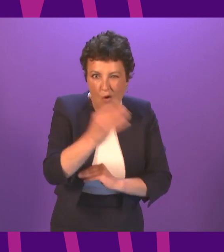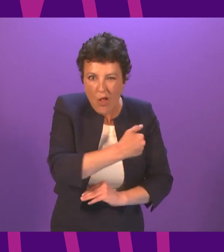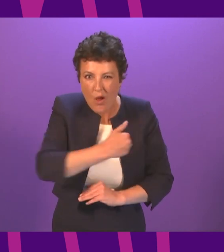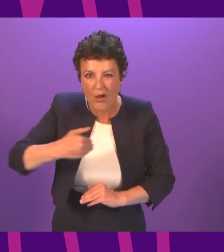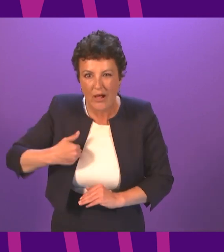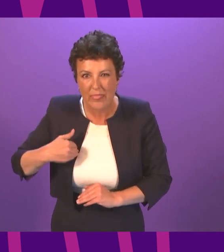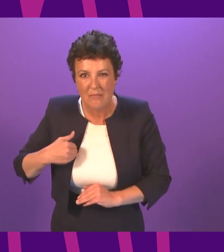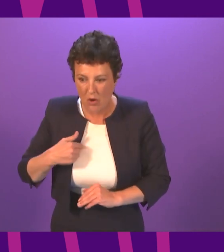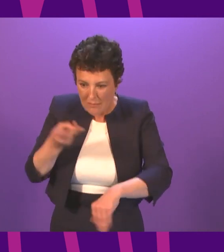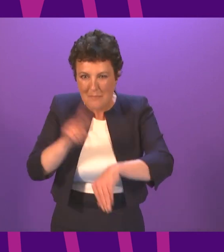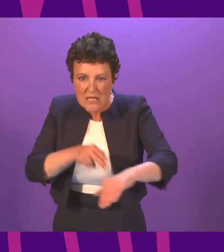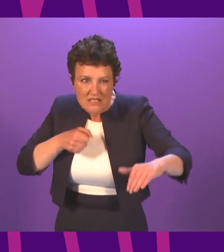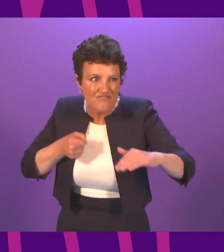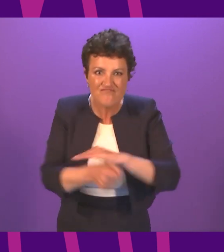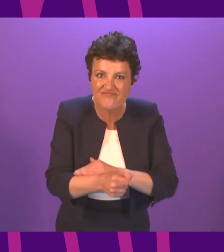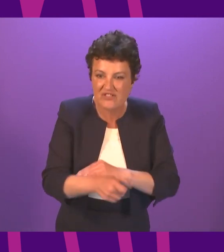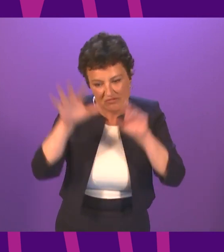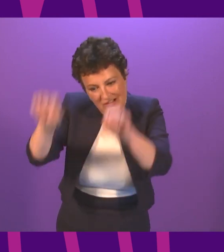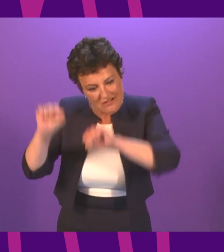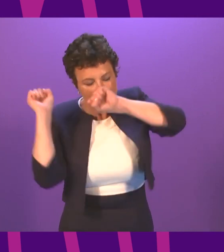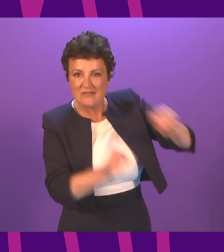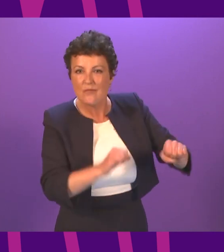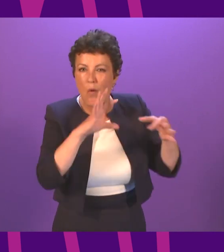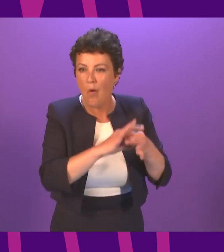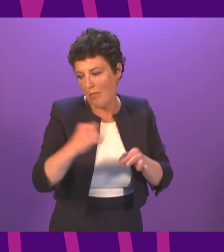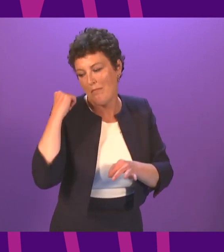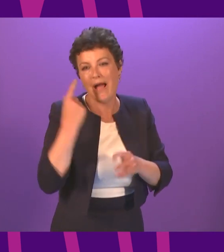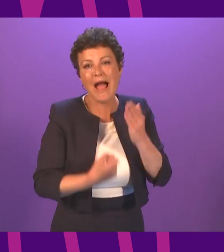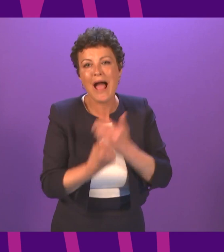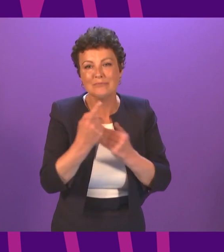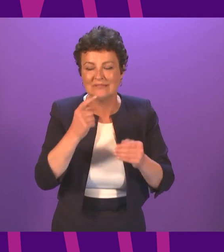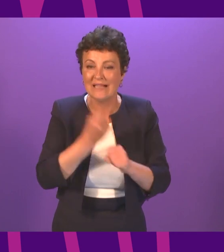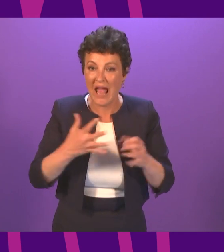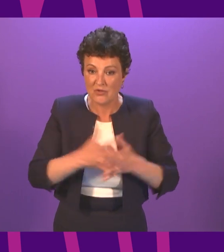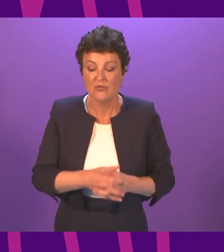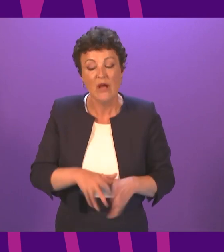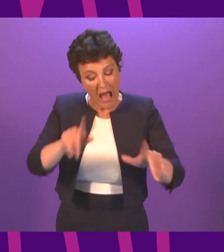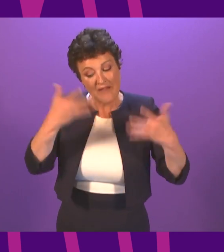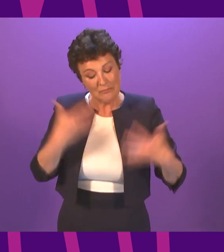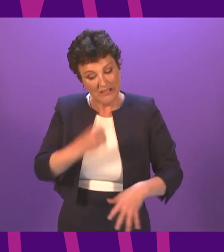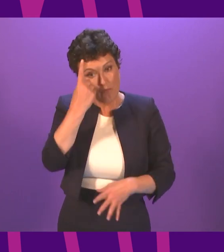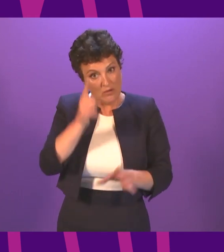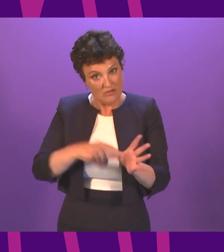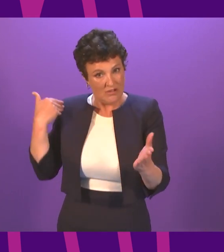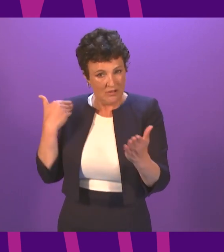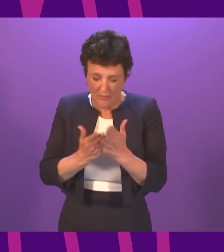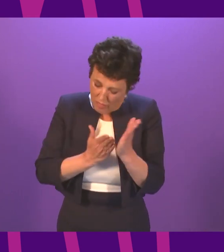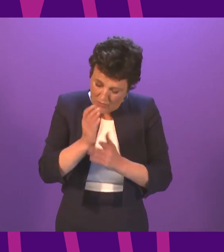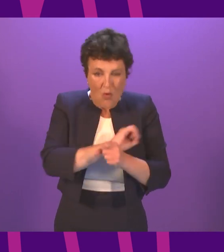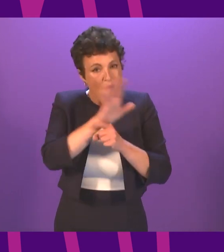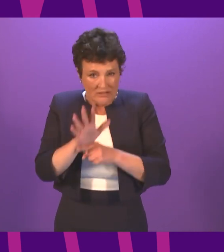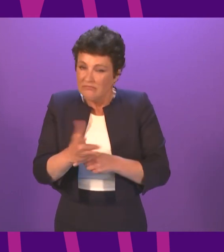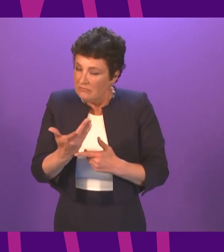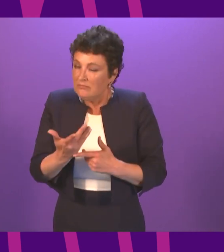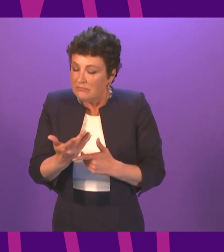multicultural communities. In government, I have sought over this past year to work across the chamber throughout the COVID crisis.